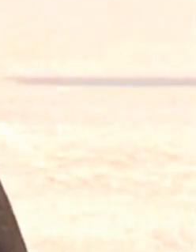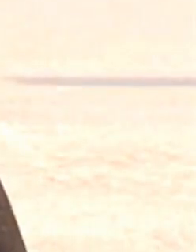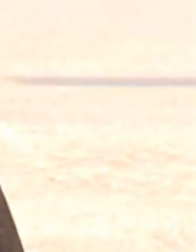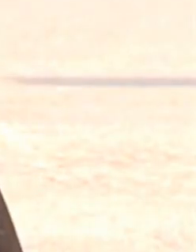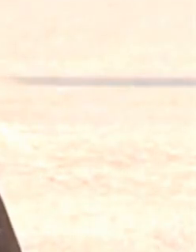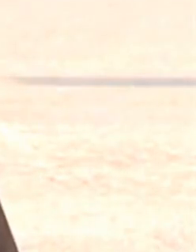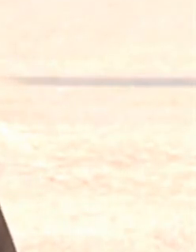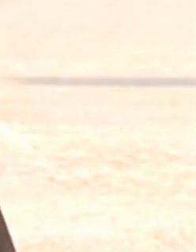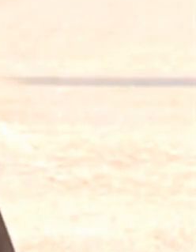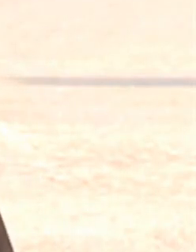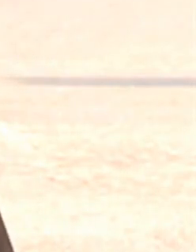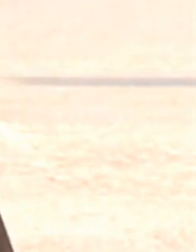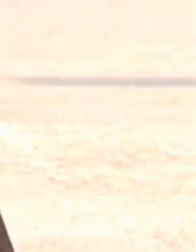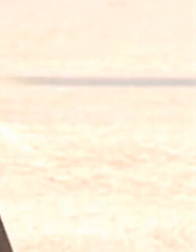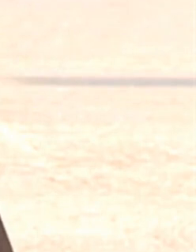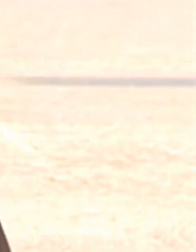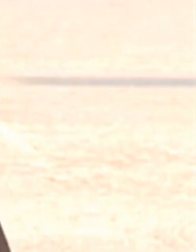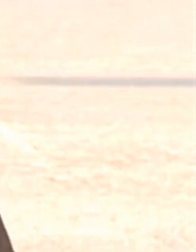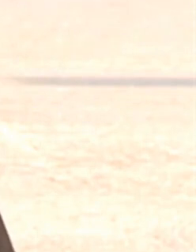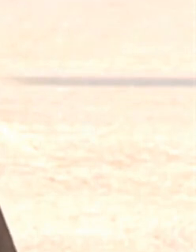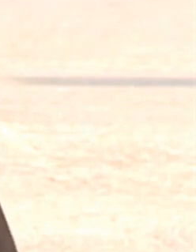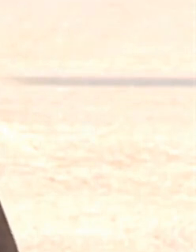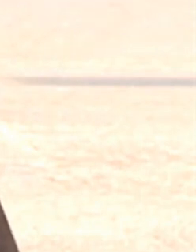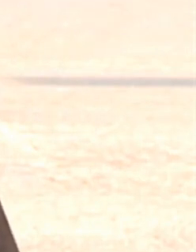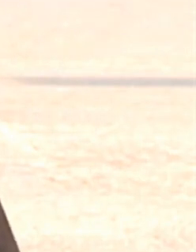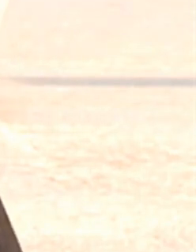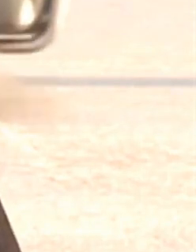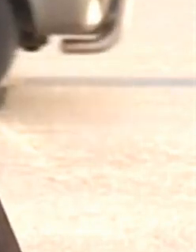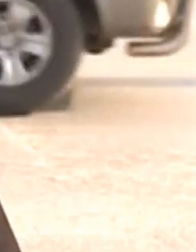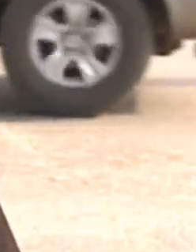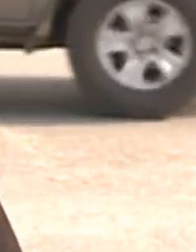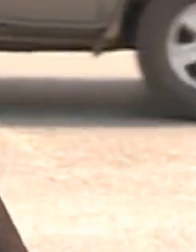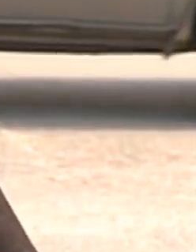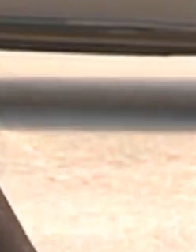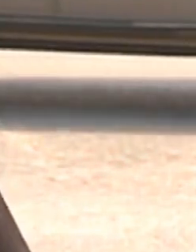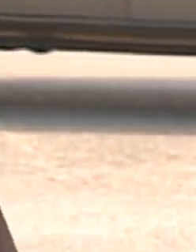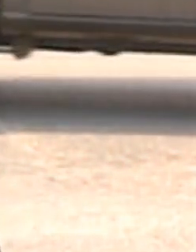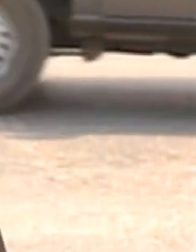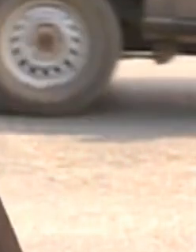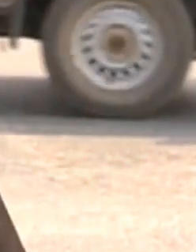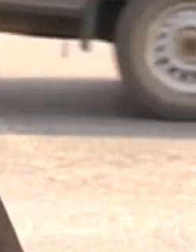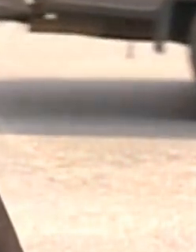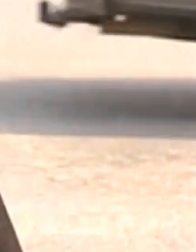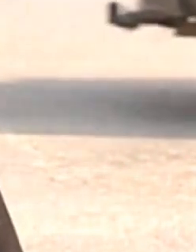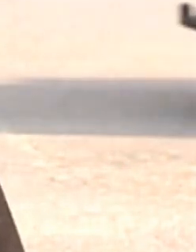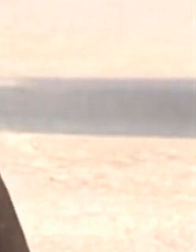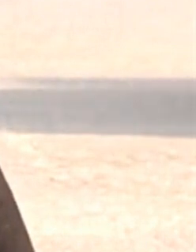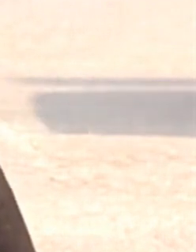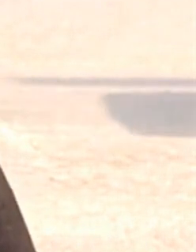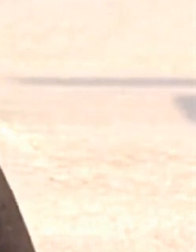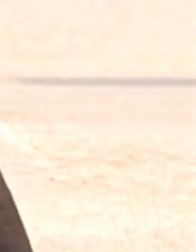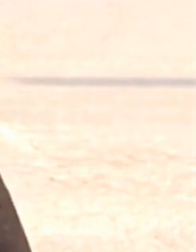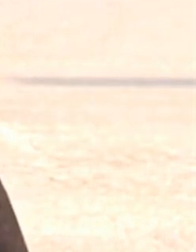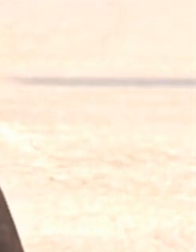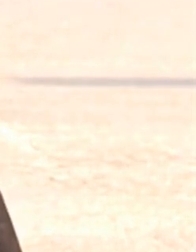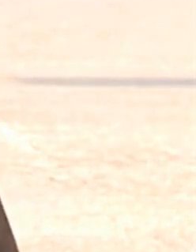looting was gone, they would also disappear. But they are still here in their numbers, just walking around and patrolling and speaking